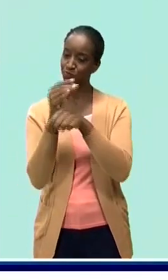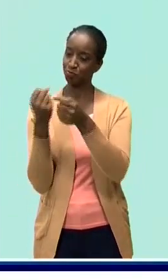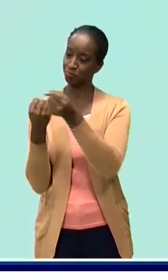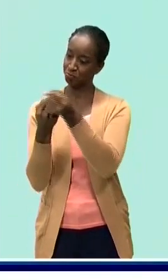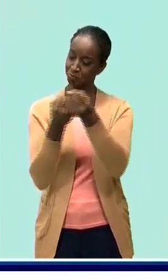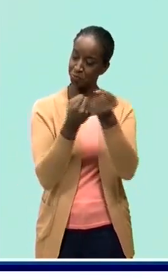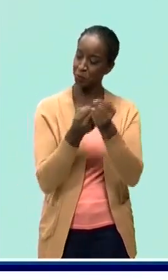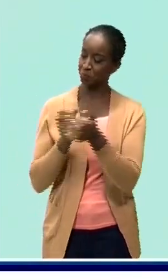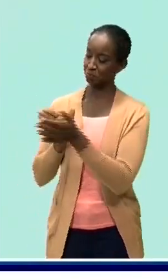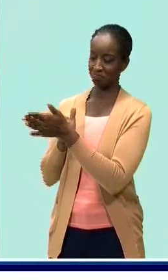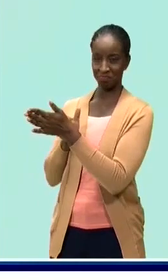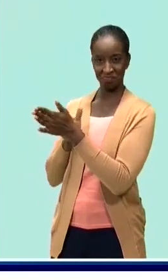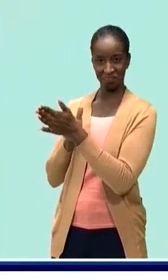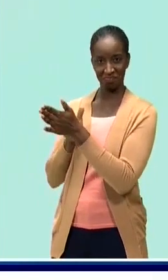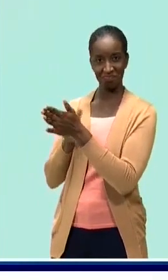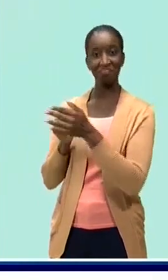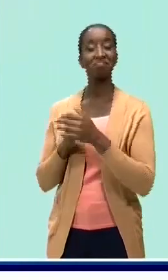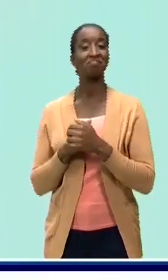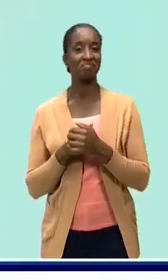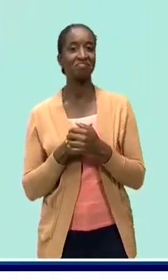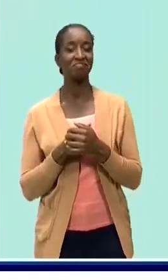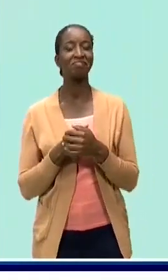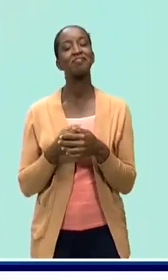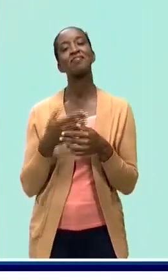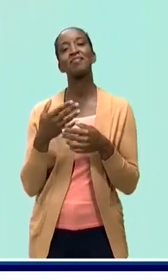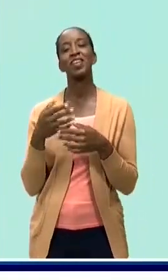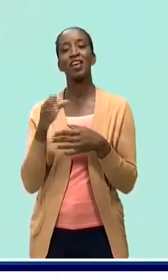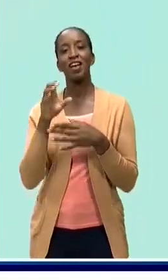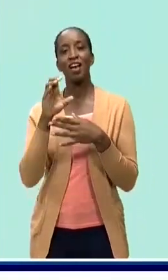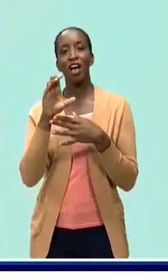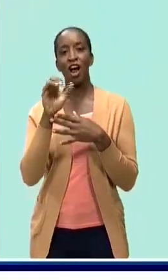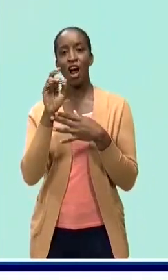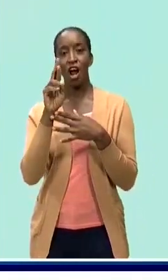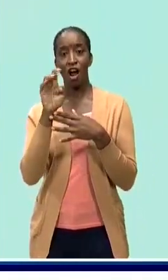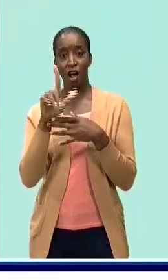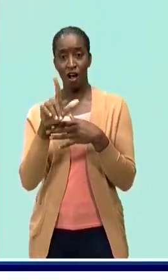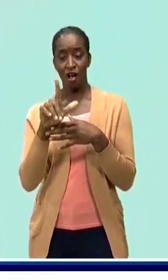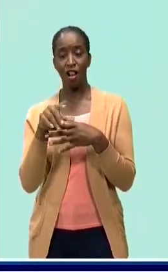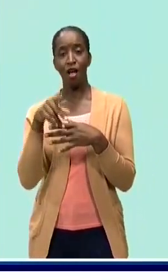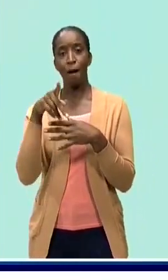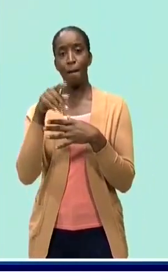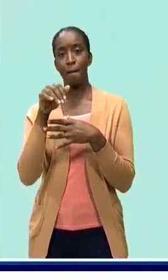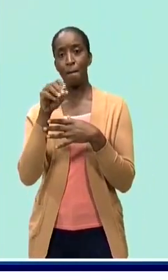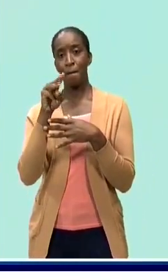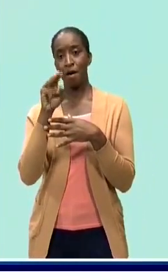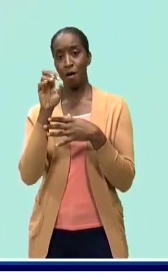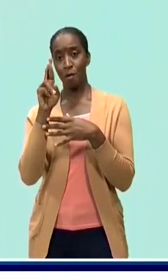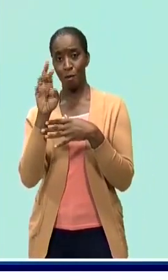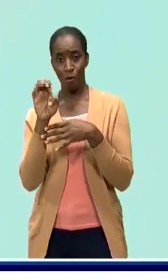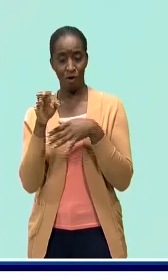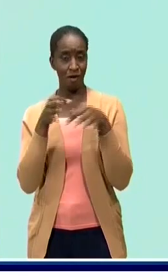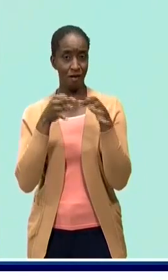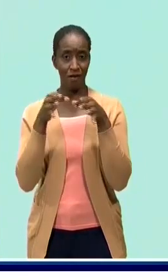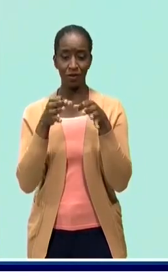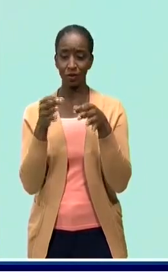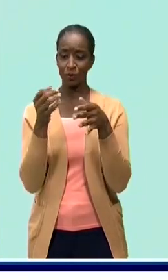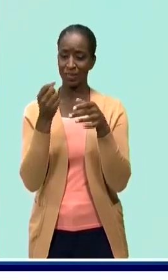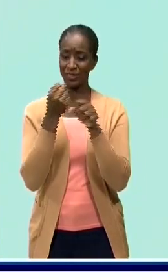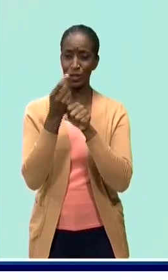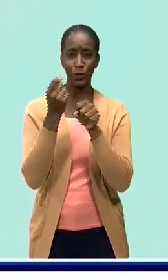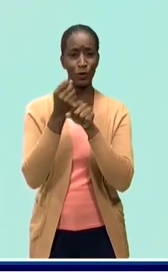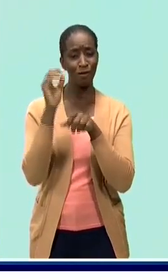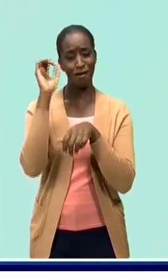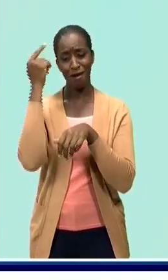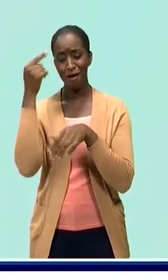Mr. Padmore says millions are spent every year by the government on treating non-communicable diseases. The government of